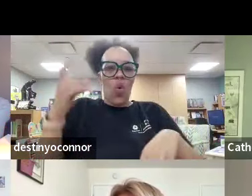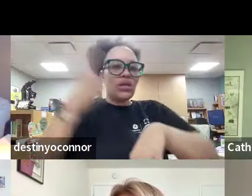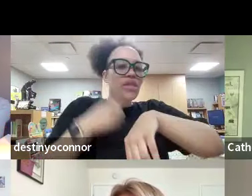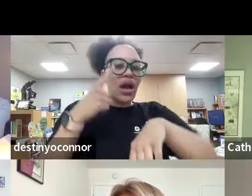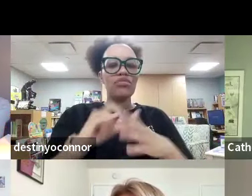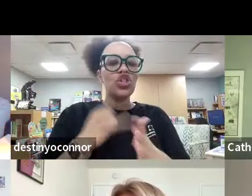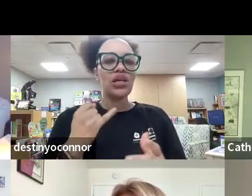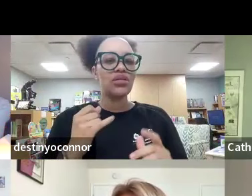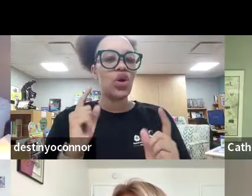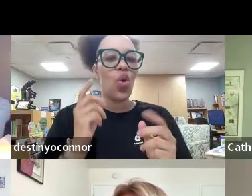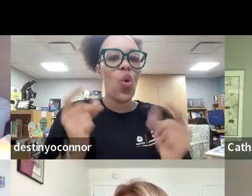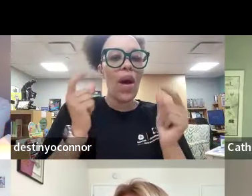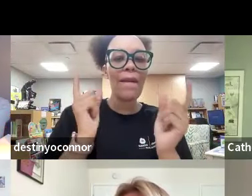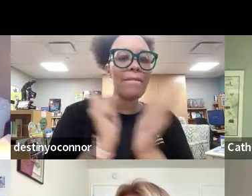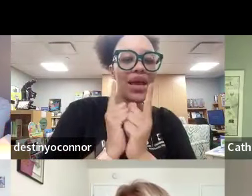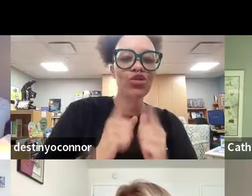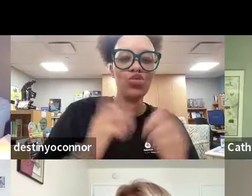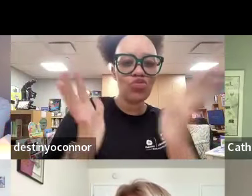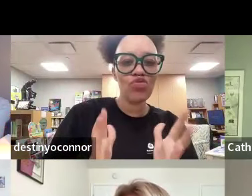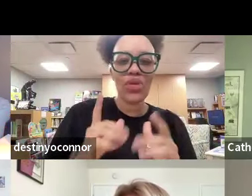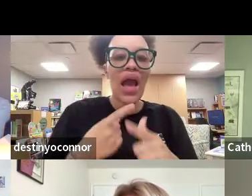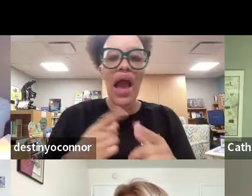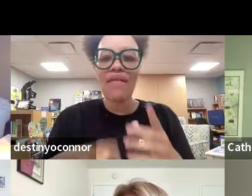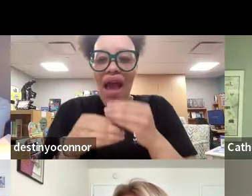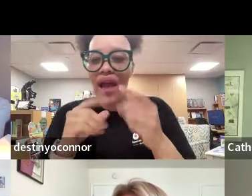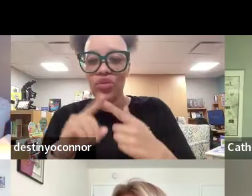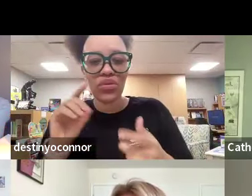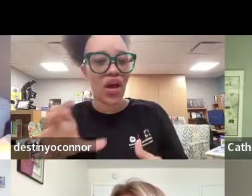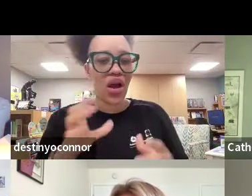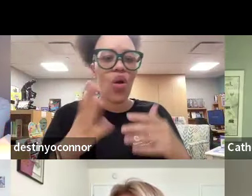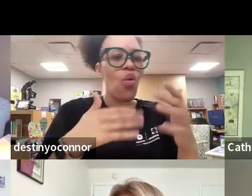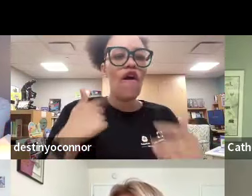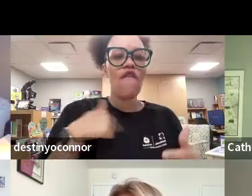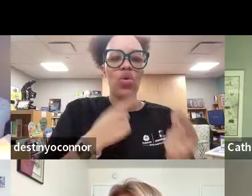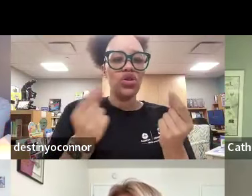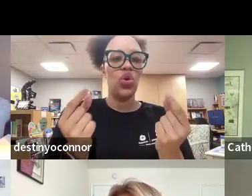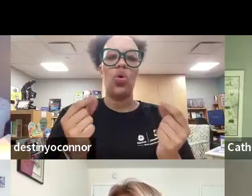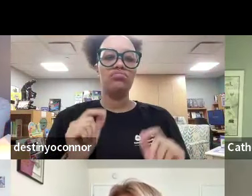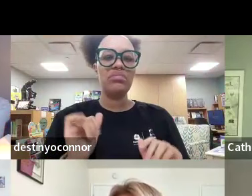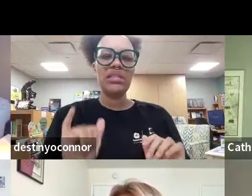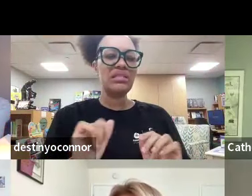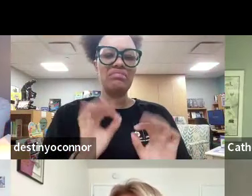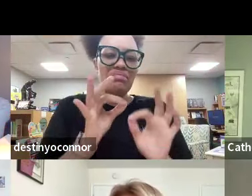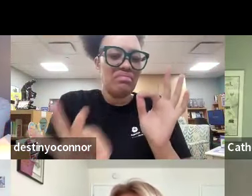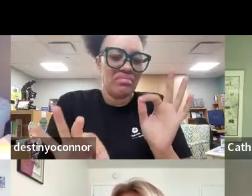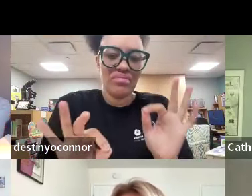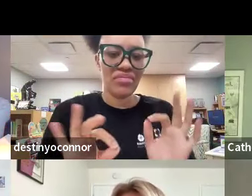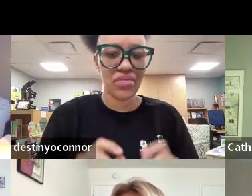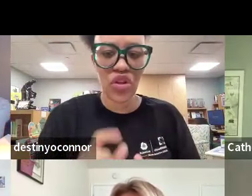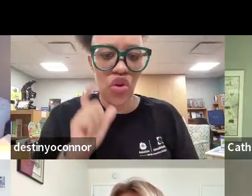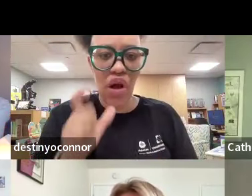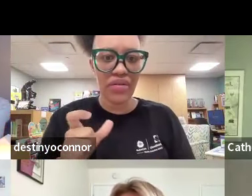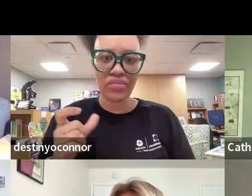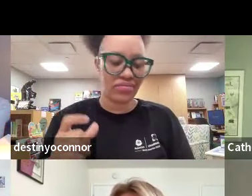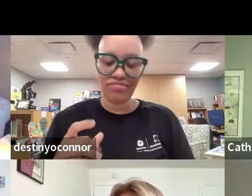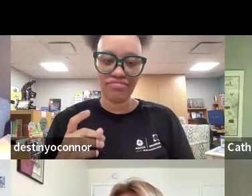time. It doesn't have to be a super involved one-time meeting where we get through all of it at once. We don't have to do that.